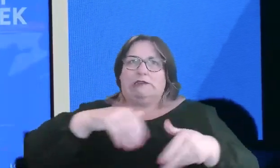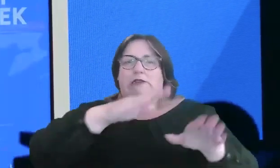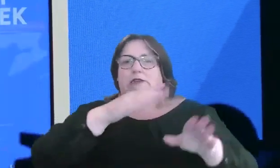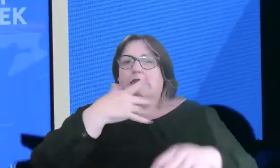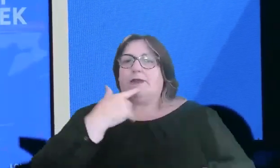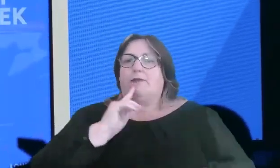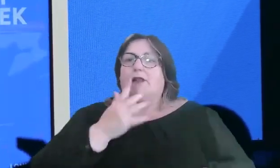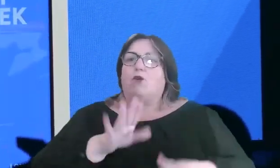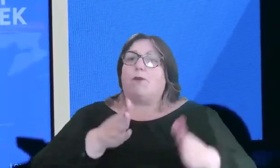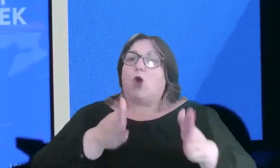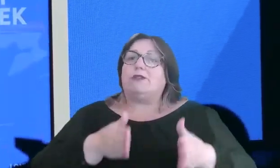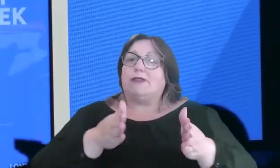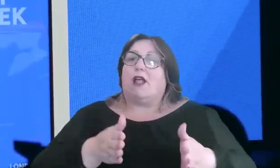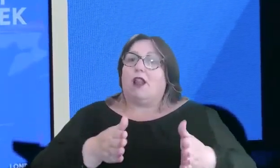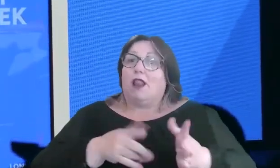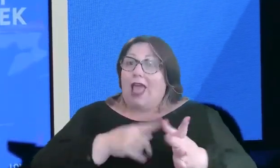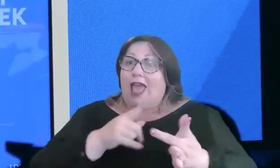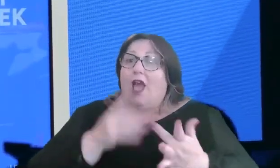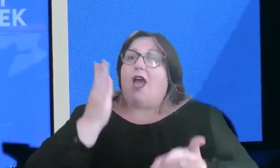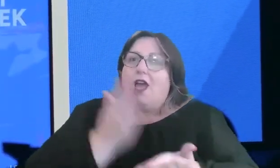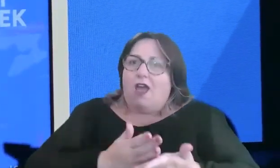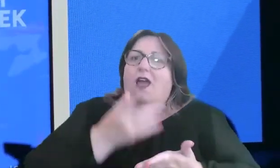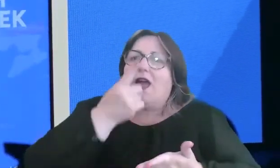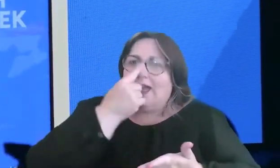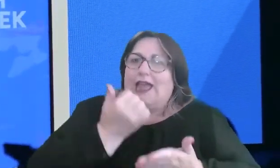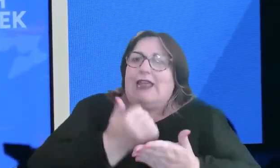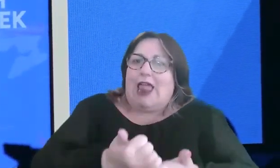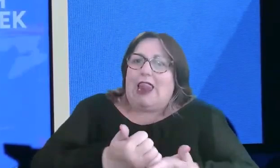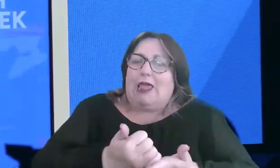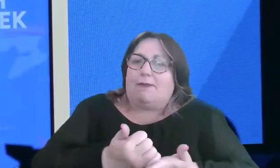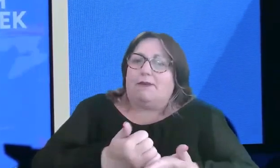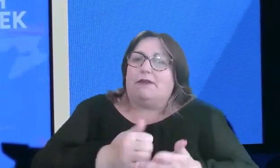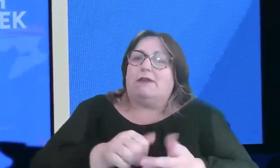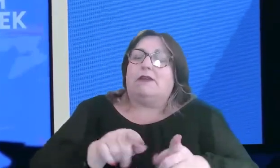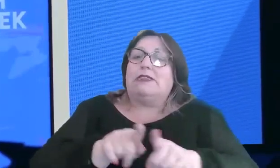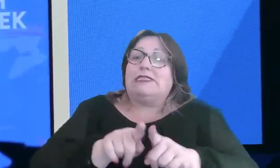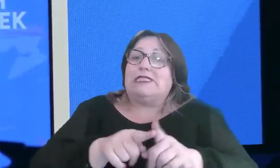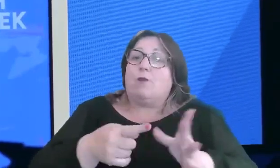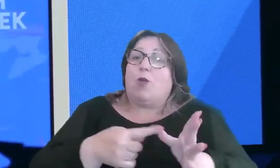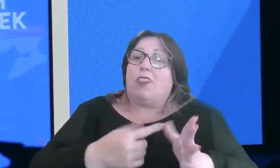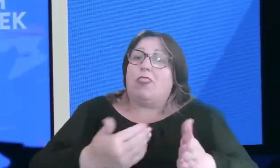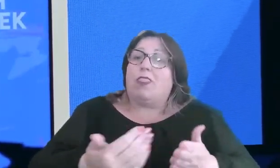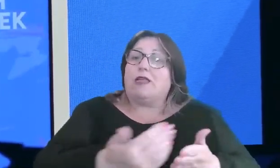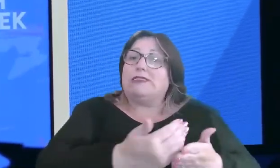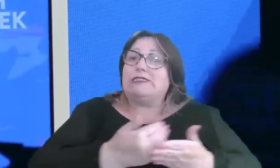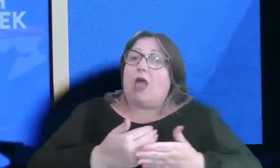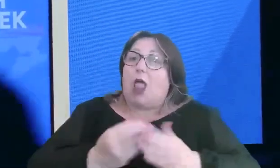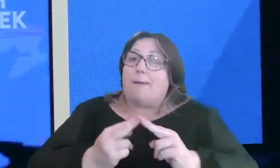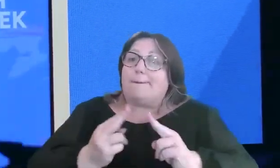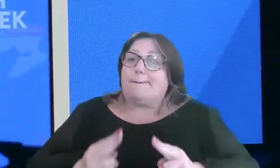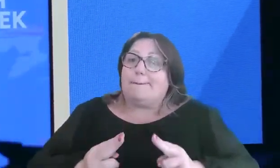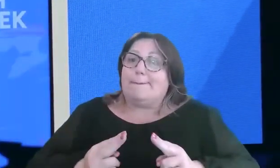more quickly. AI can help with that. Same with the asylum backlog. How can AI and tech help us deal with that more quickly?